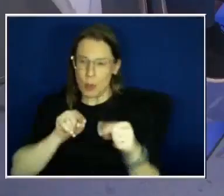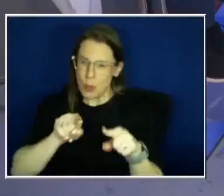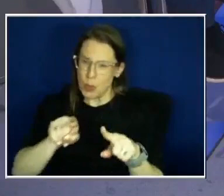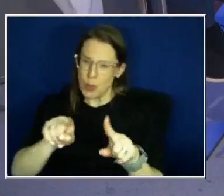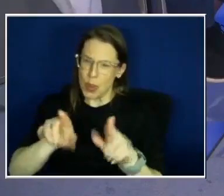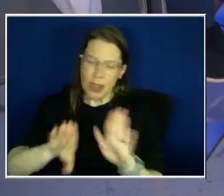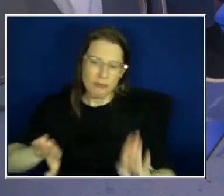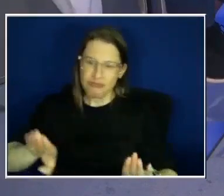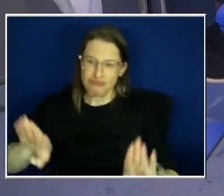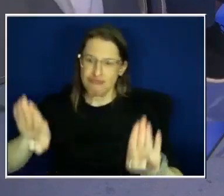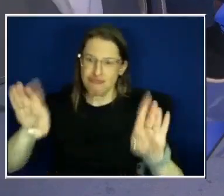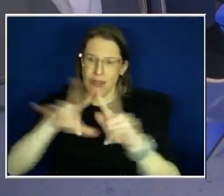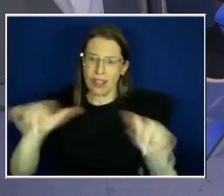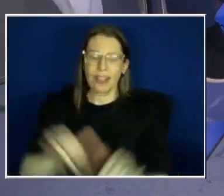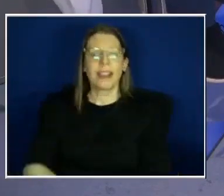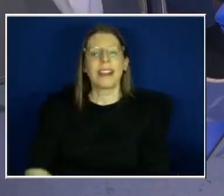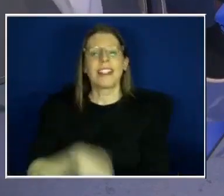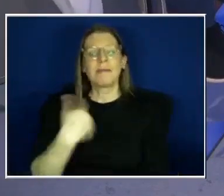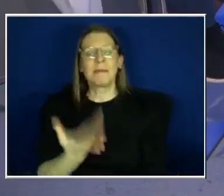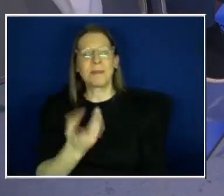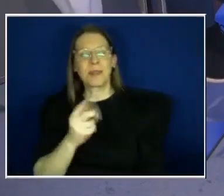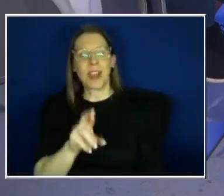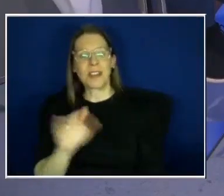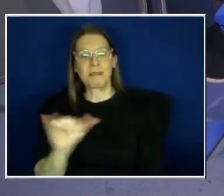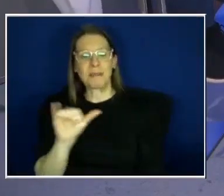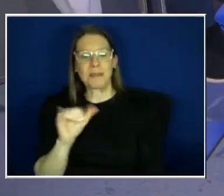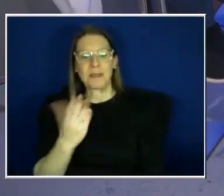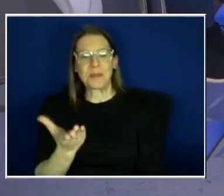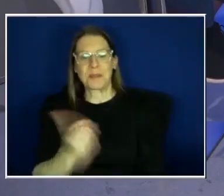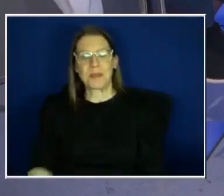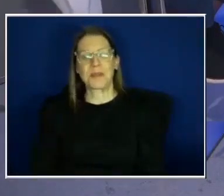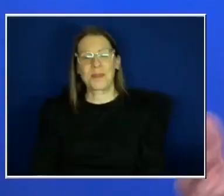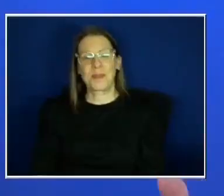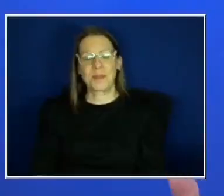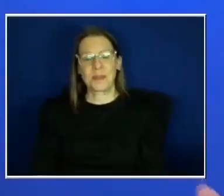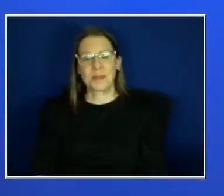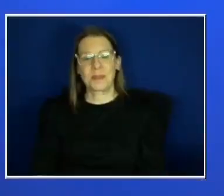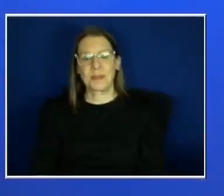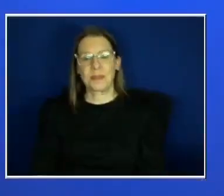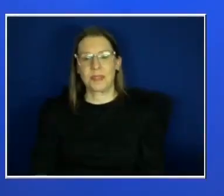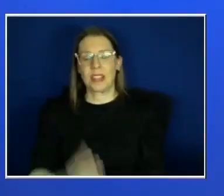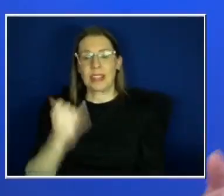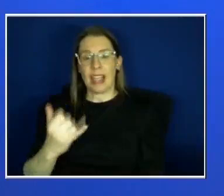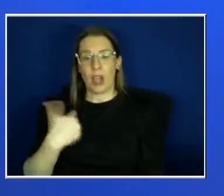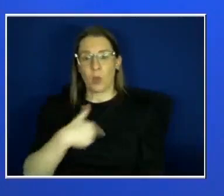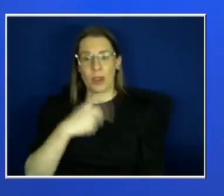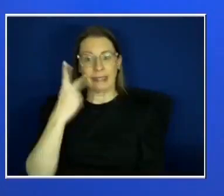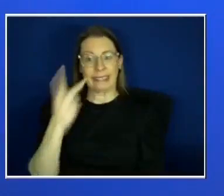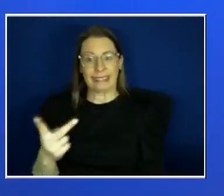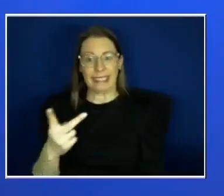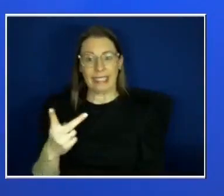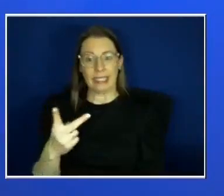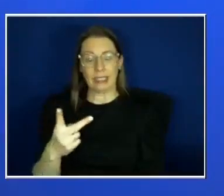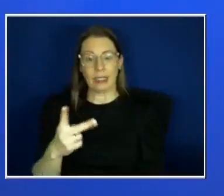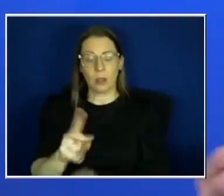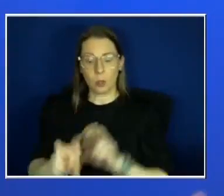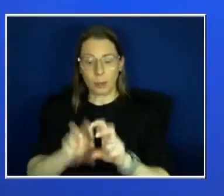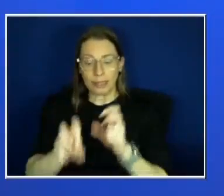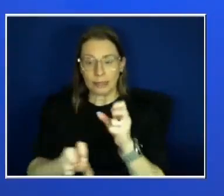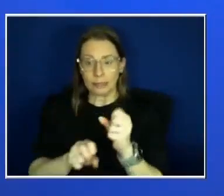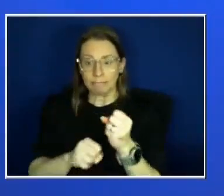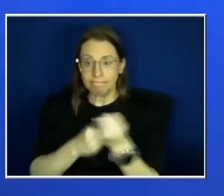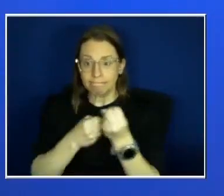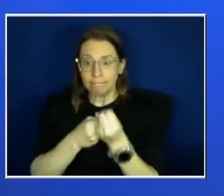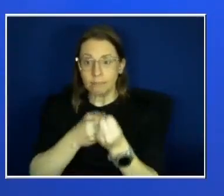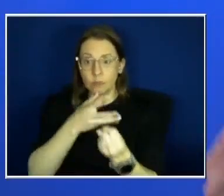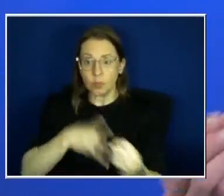Yedlinski, I'm going to let you wrap us up. And what's the big takeaway today? I think we're just now seeing what it means to invest in women's sports and the outcomes